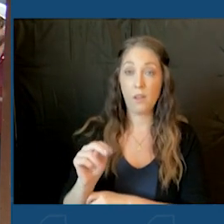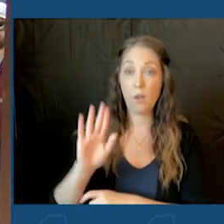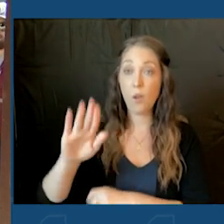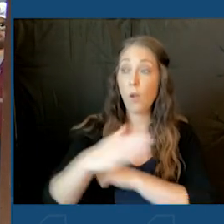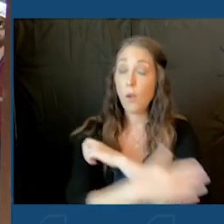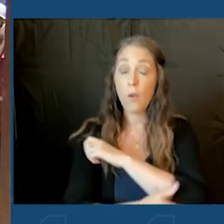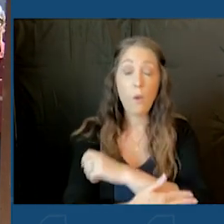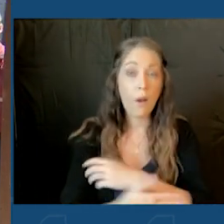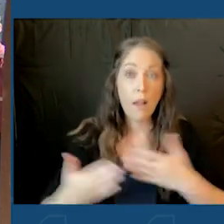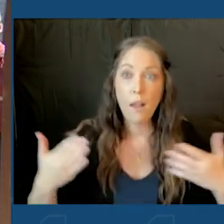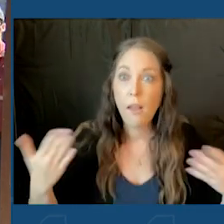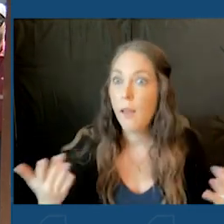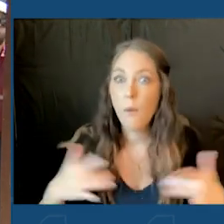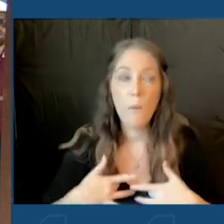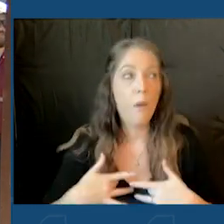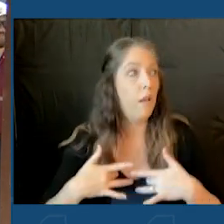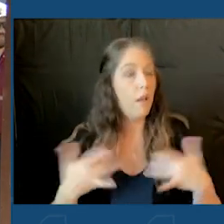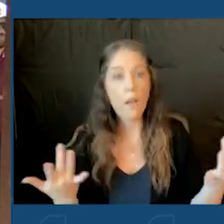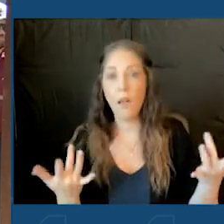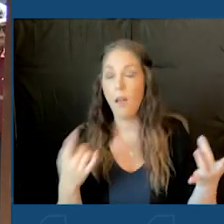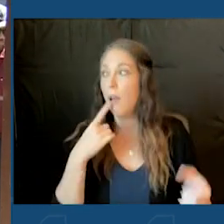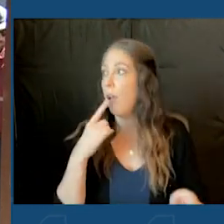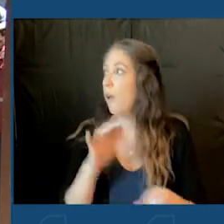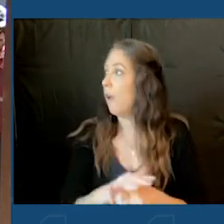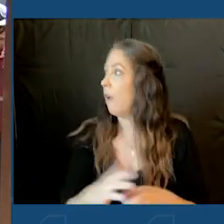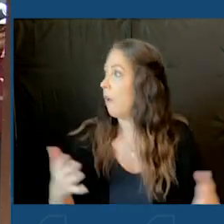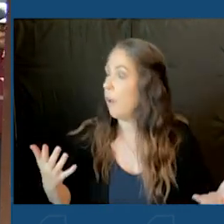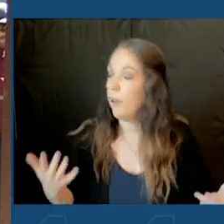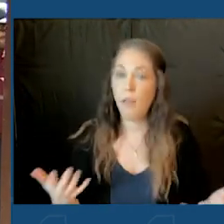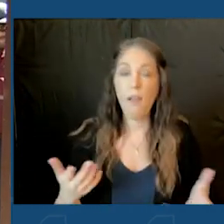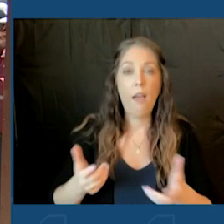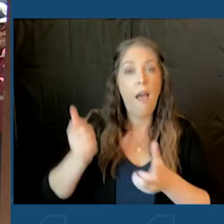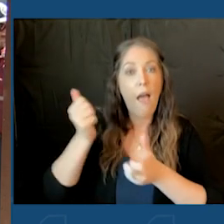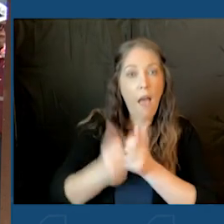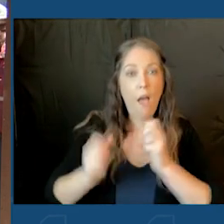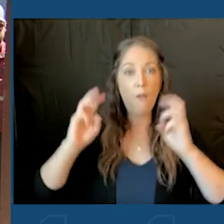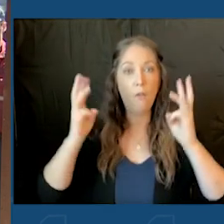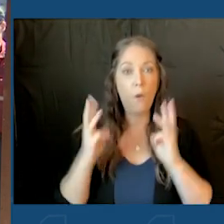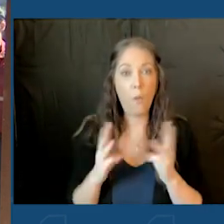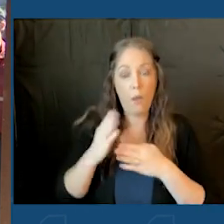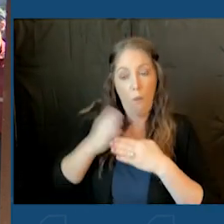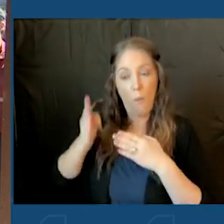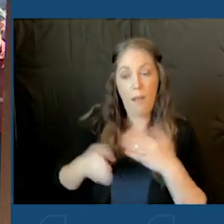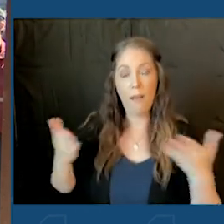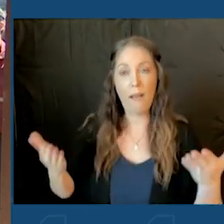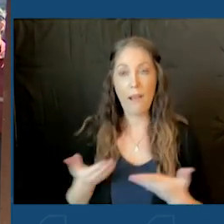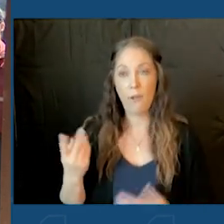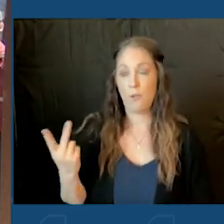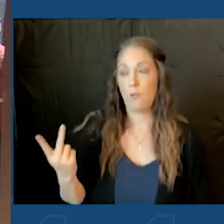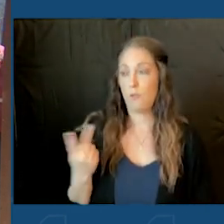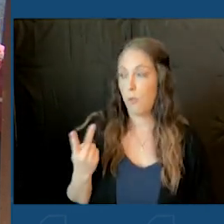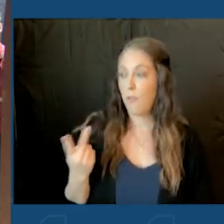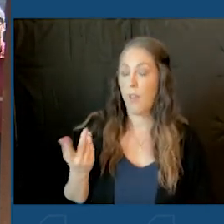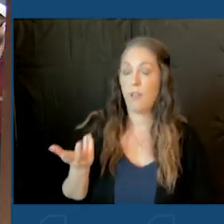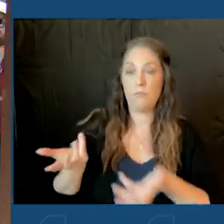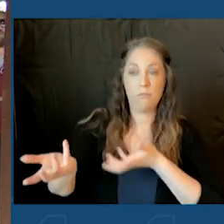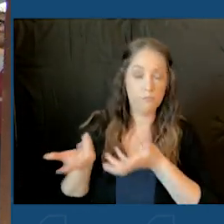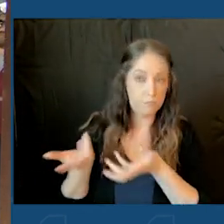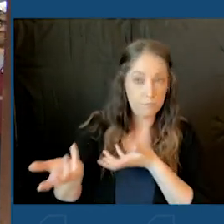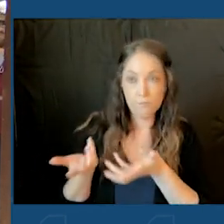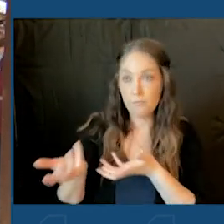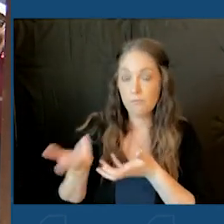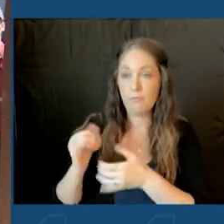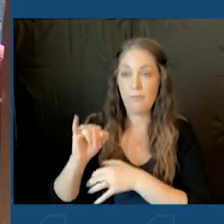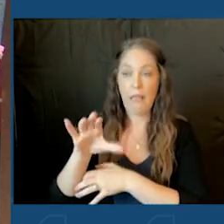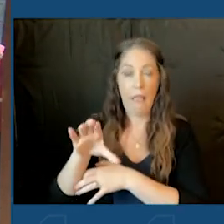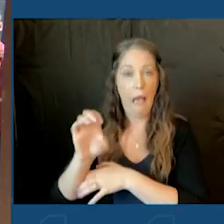County Executive? I swear I spent every winter weekend here with the two of us dealing with the ice